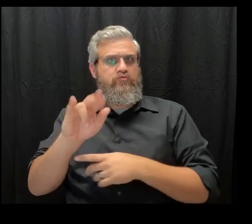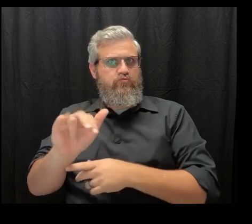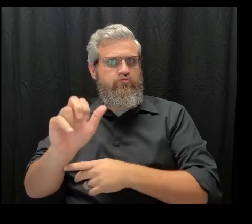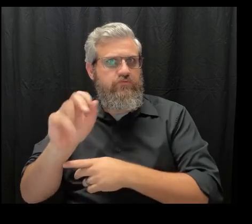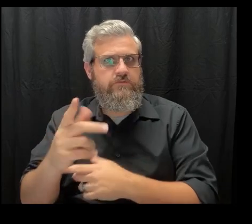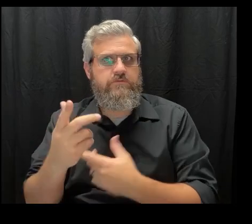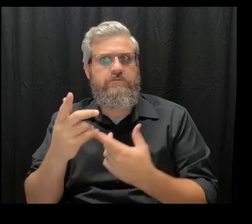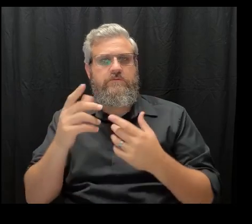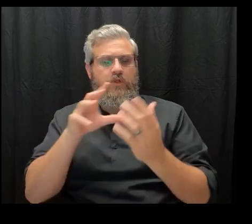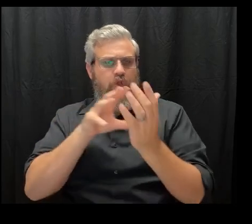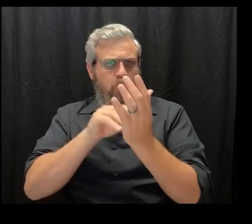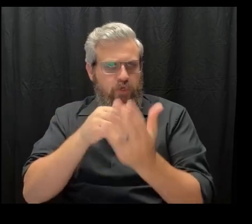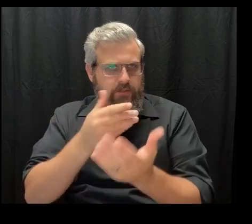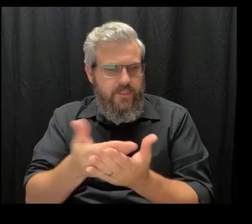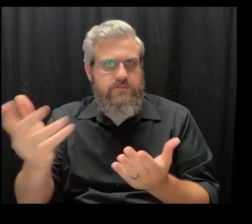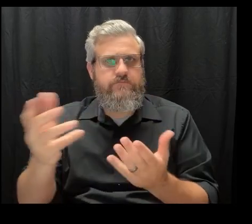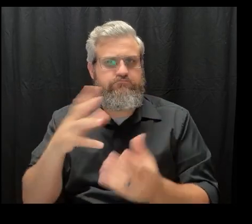is hard.